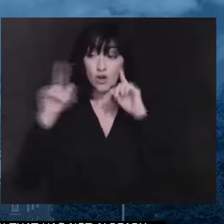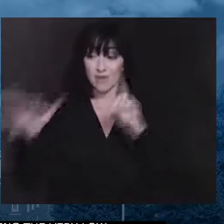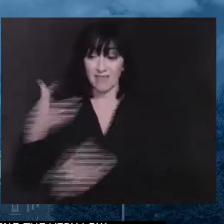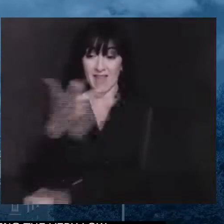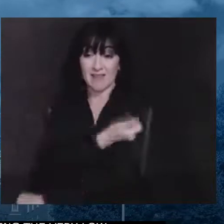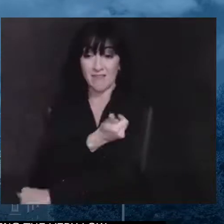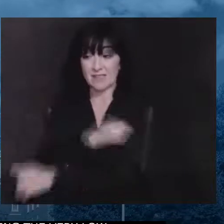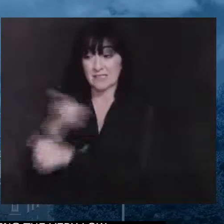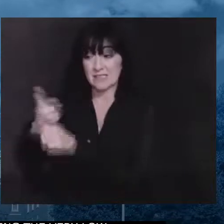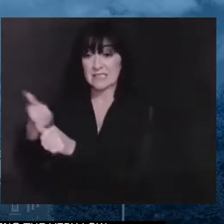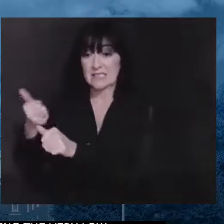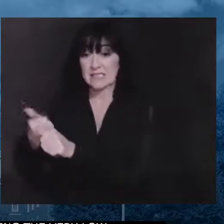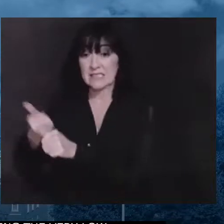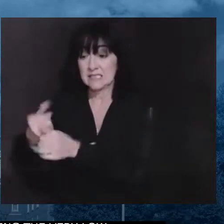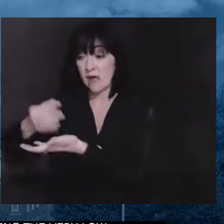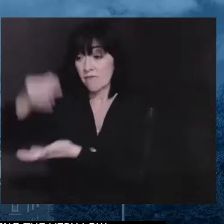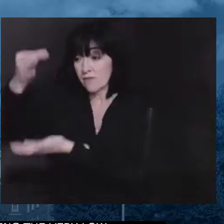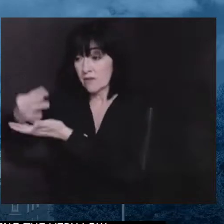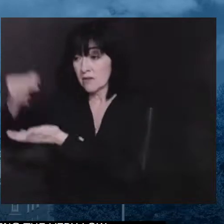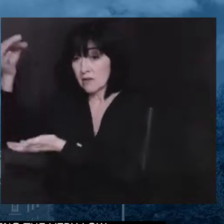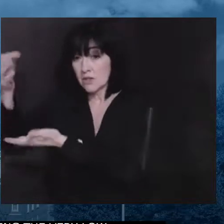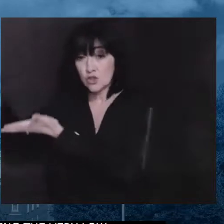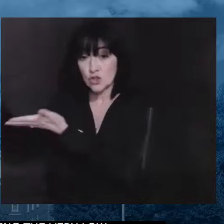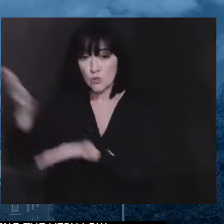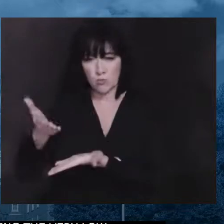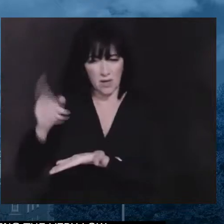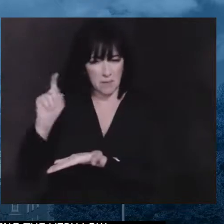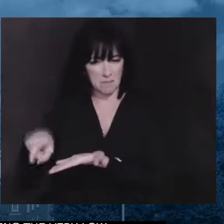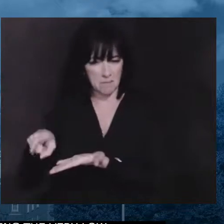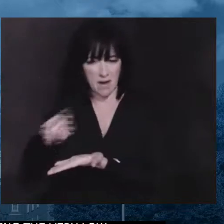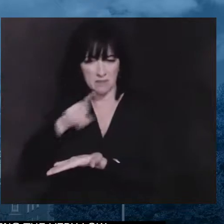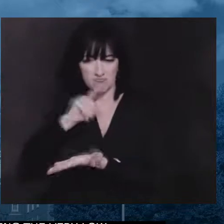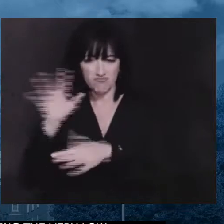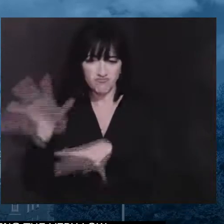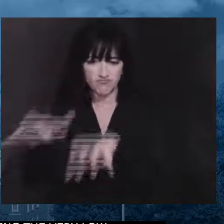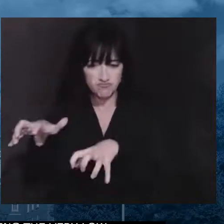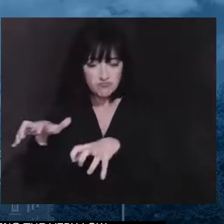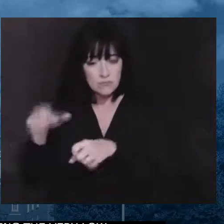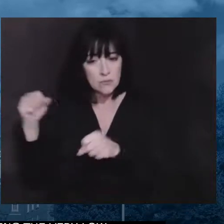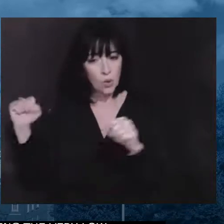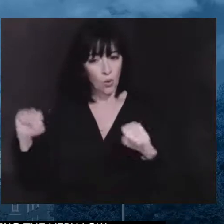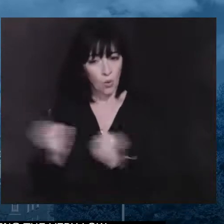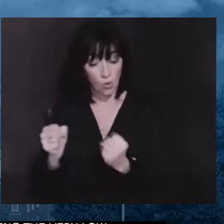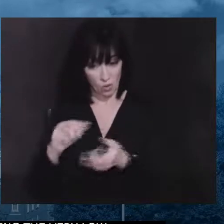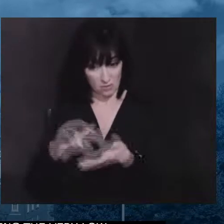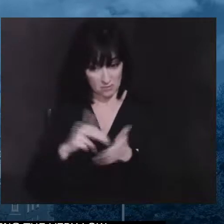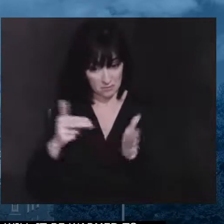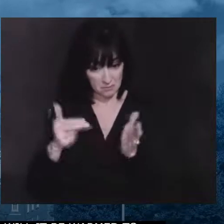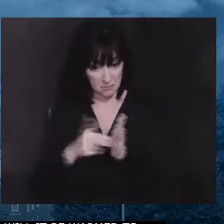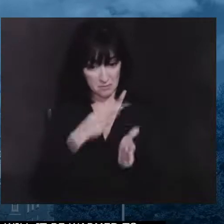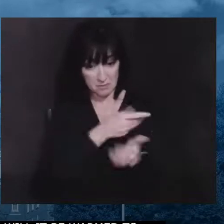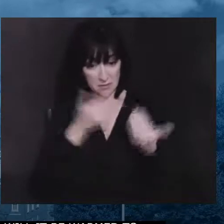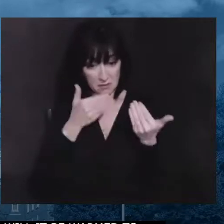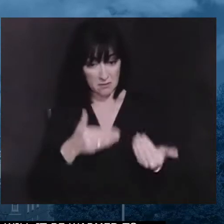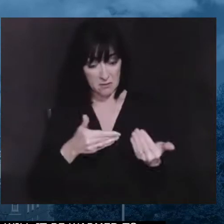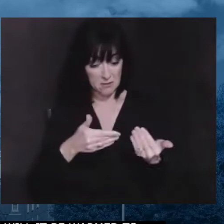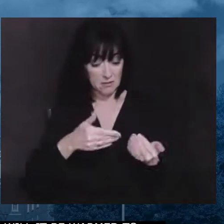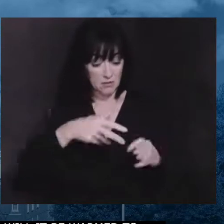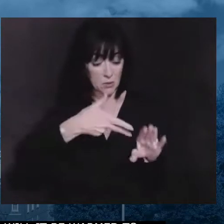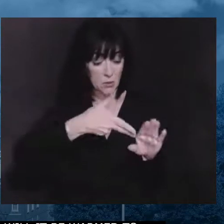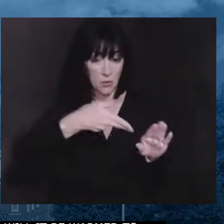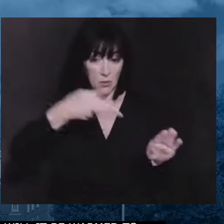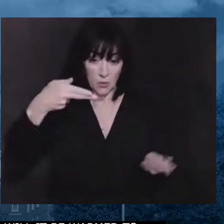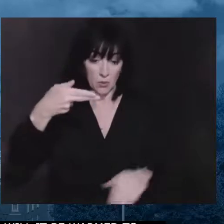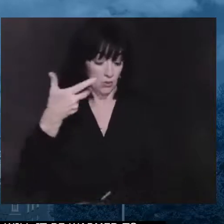before being injected? If not, does that ultra cold vaccine going into the bloodstream hurt or burn due to extreme cold?